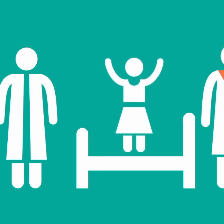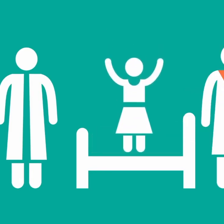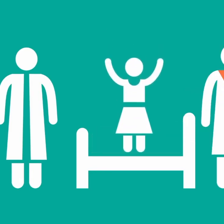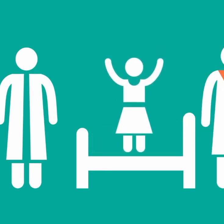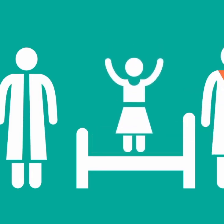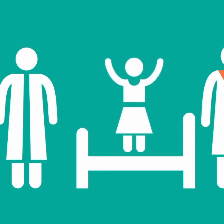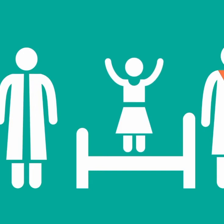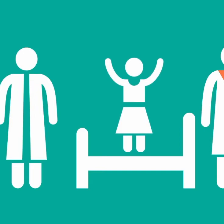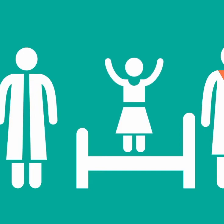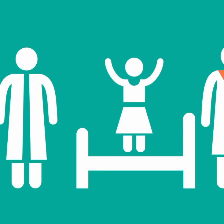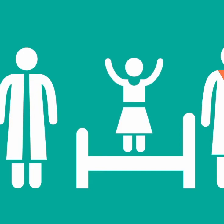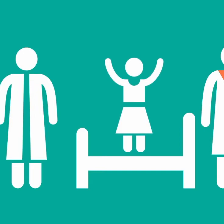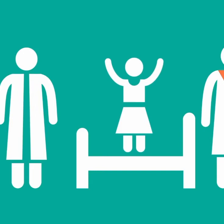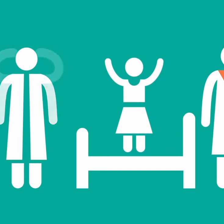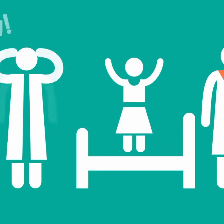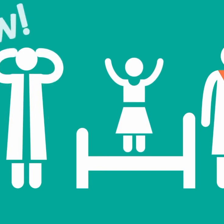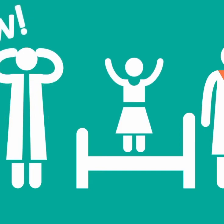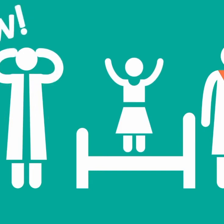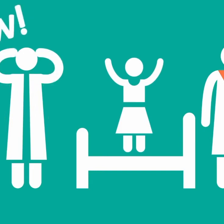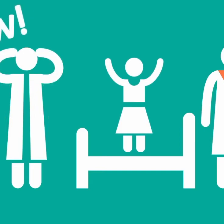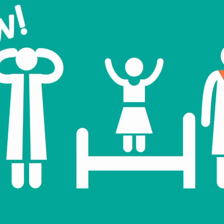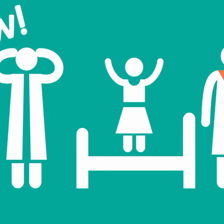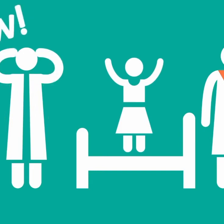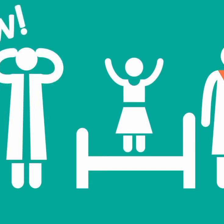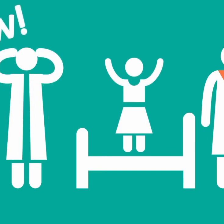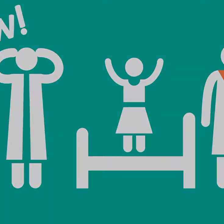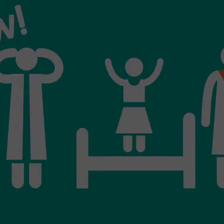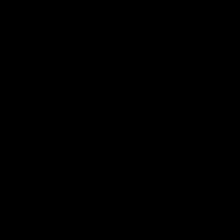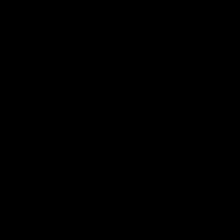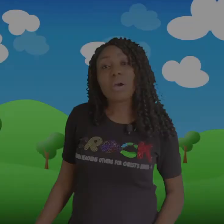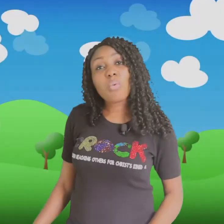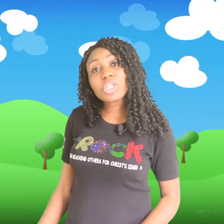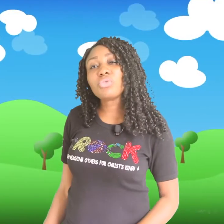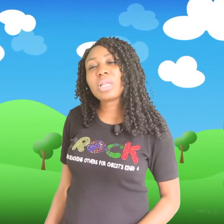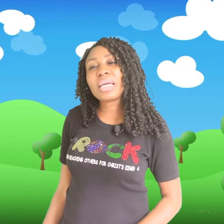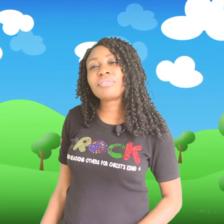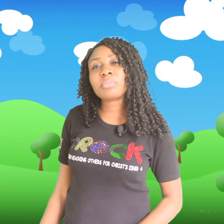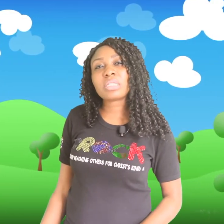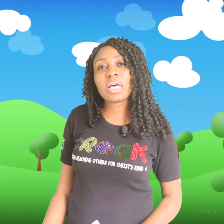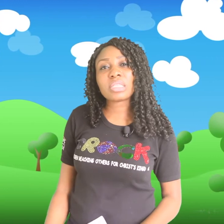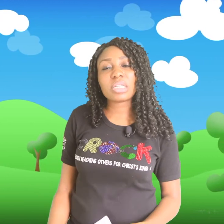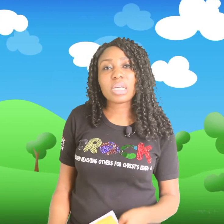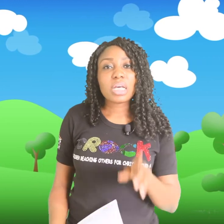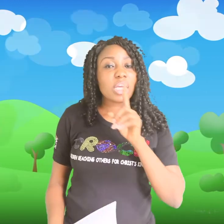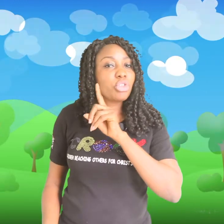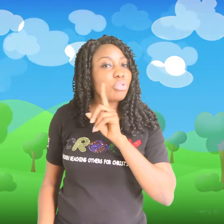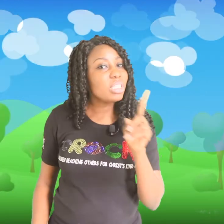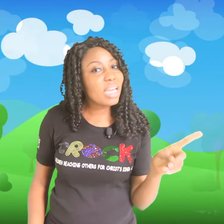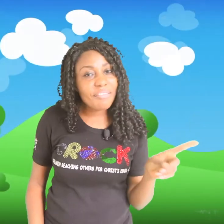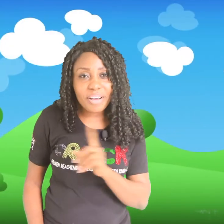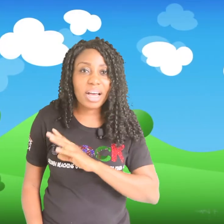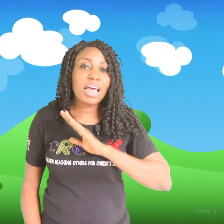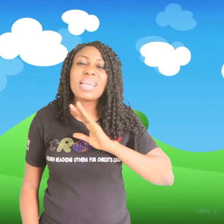returned and she got up. Her parents were amazed. What should we learn from this lesson? That you